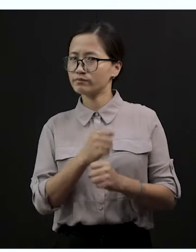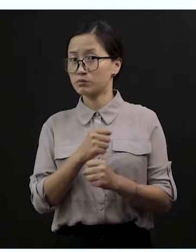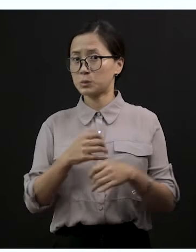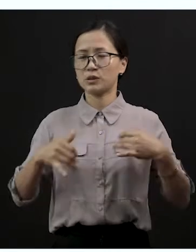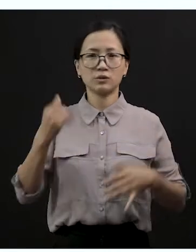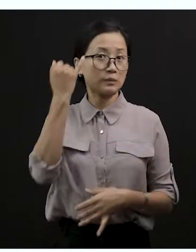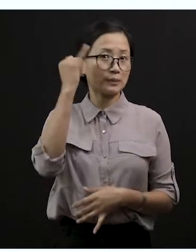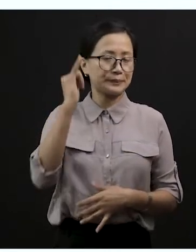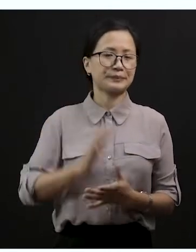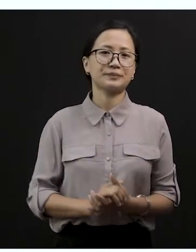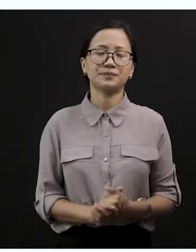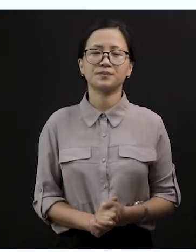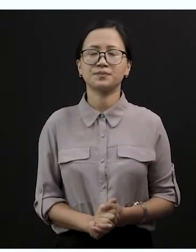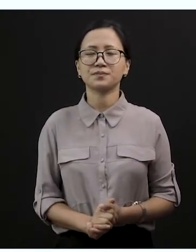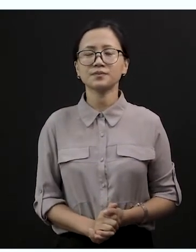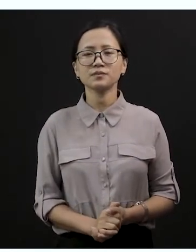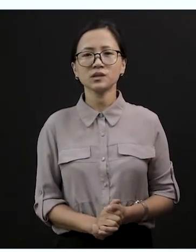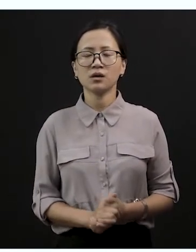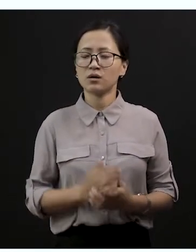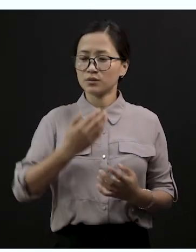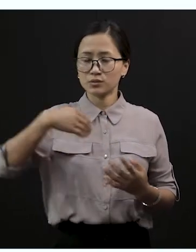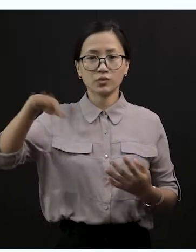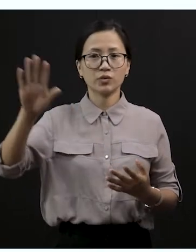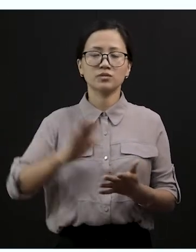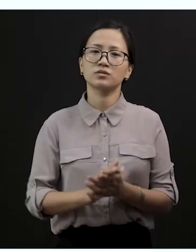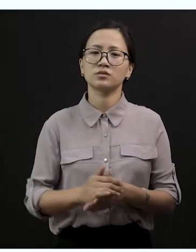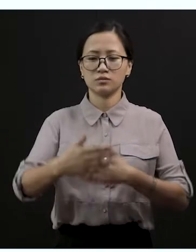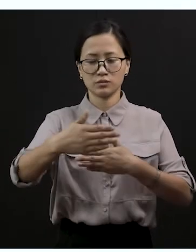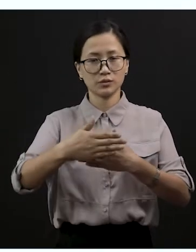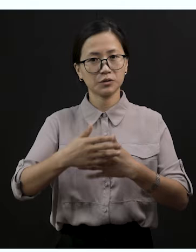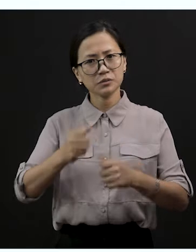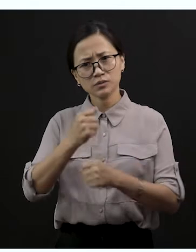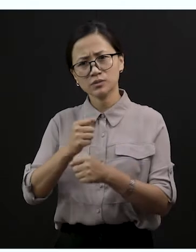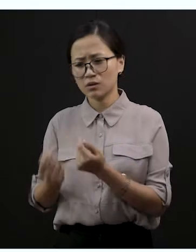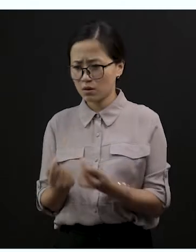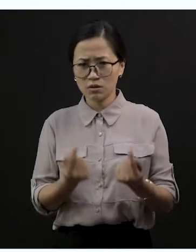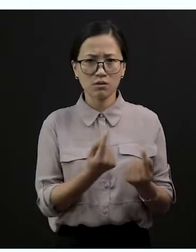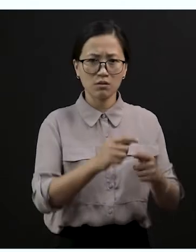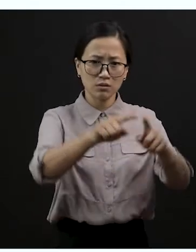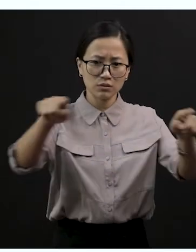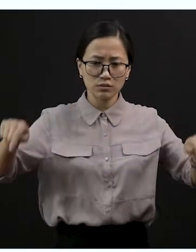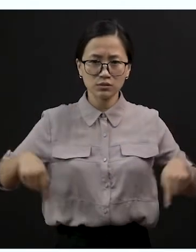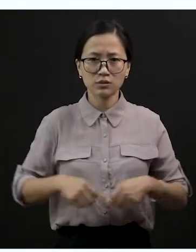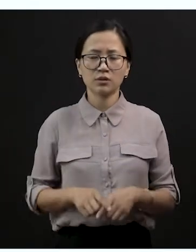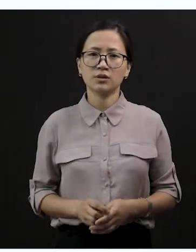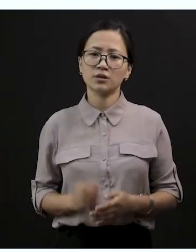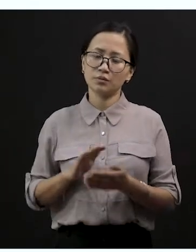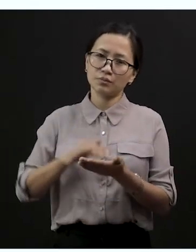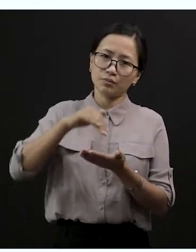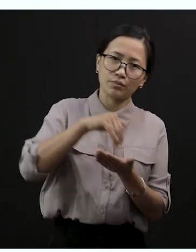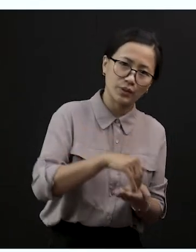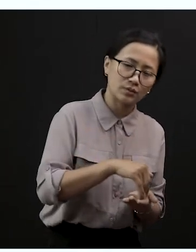some idea, okay. So he went to the neighbor's garden and he bent down beside